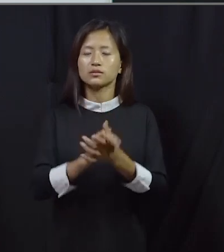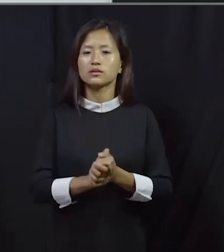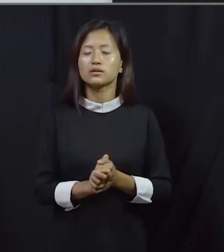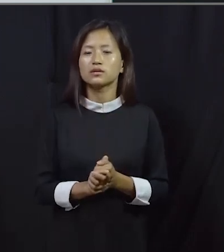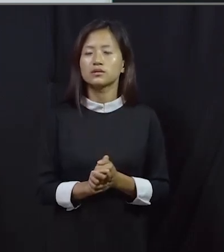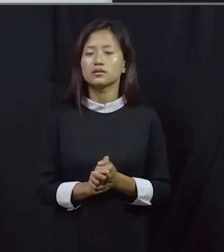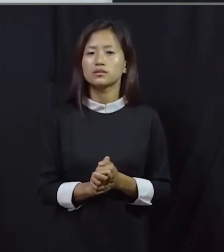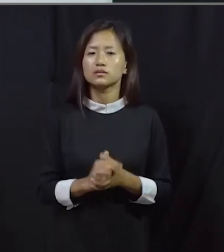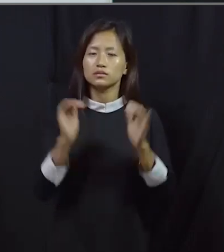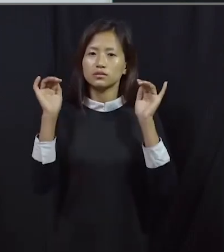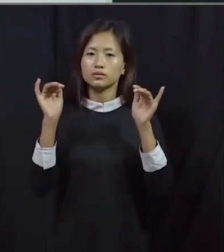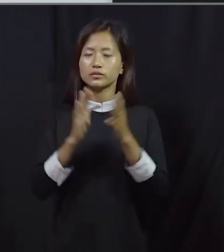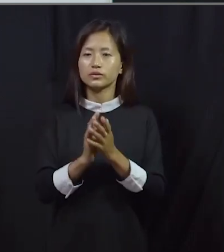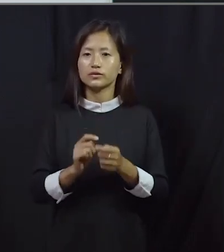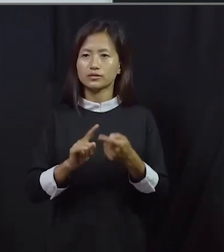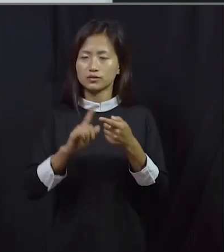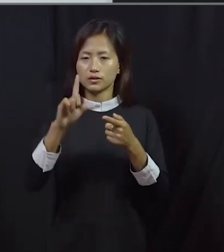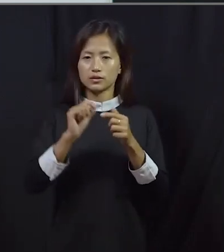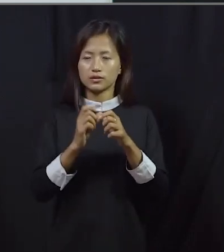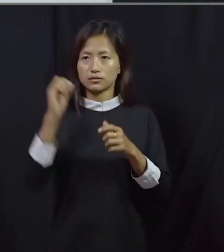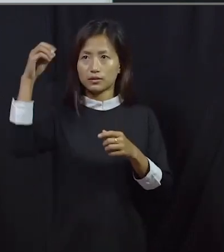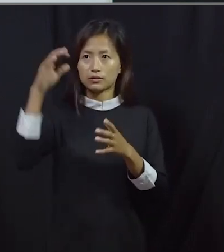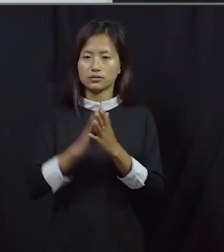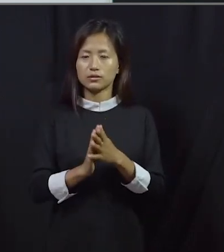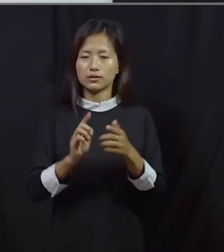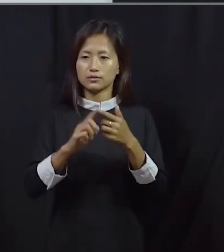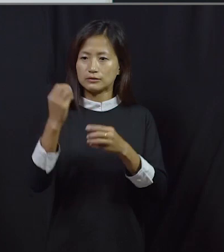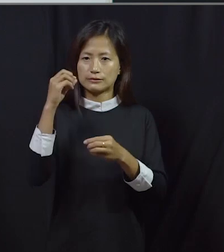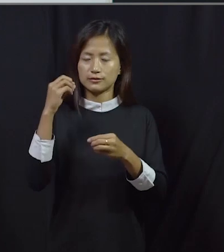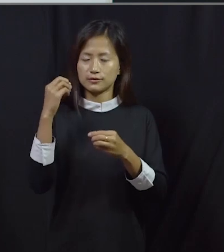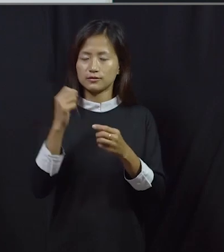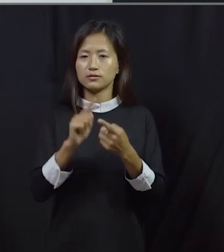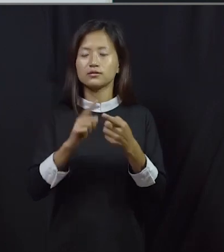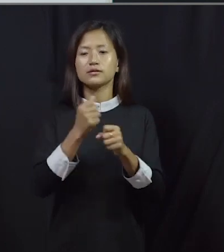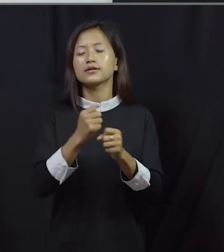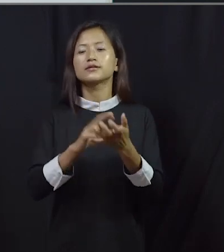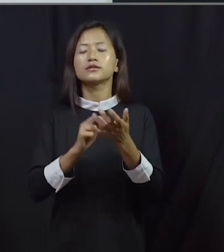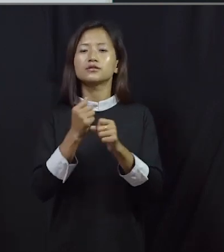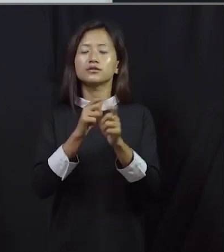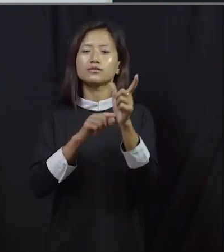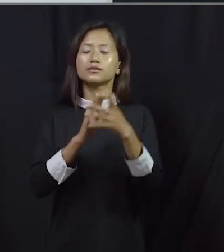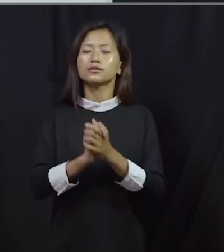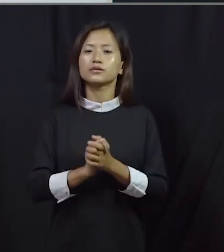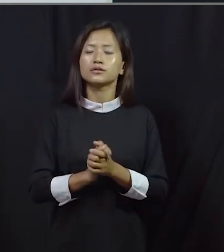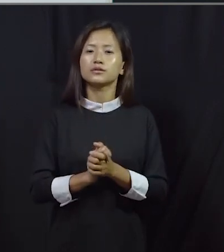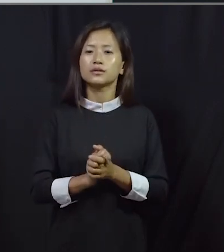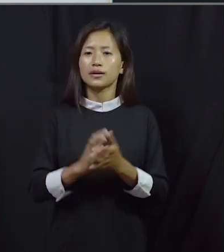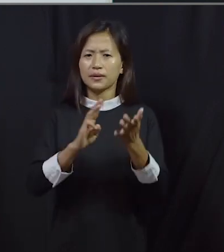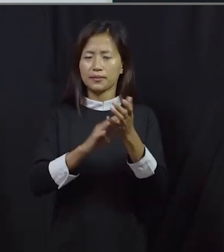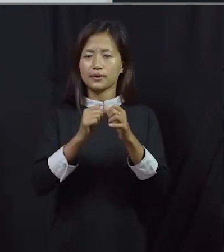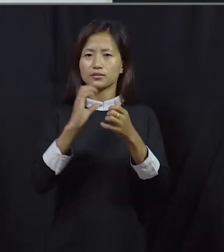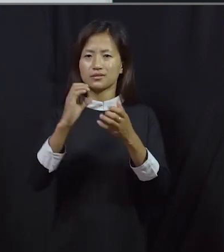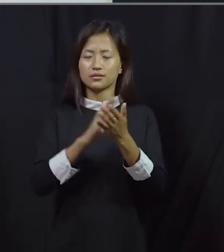Okay, so suppose electrical energy. What? Electrical energy. Electrical energy. And suppose mechanical